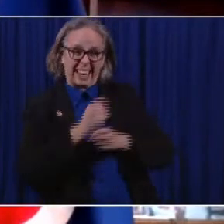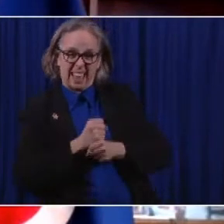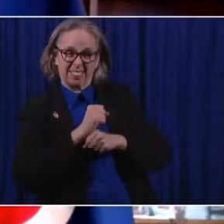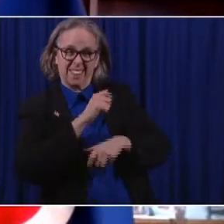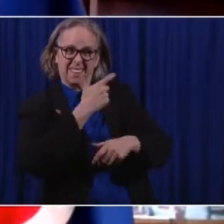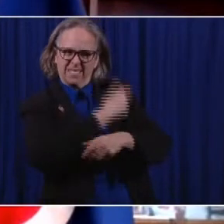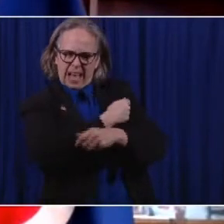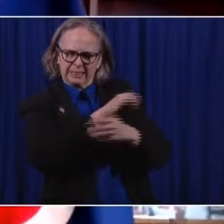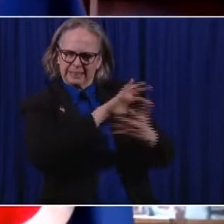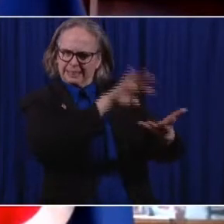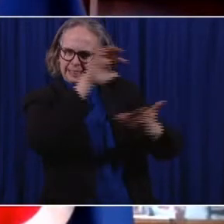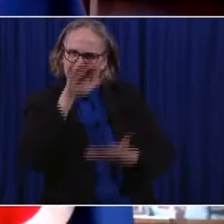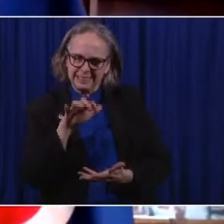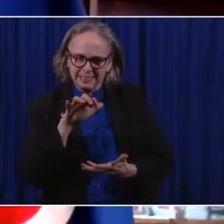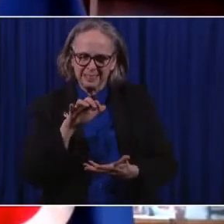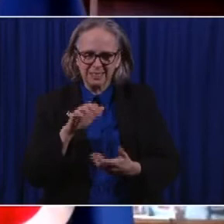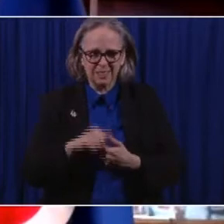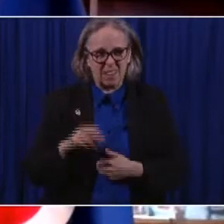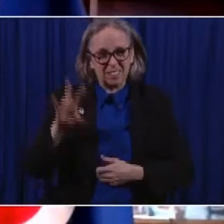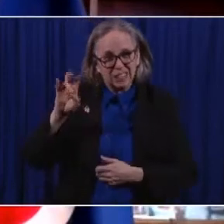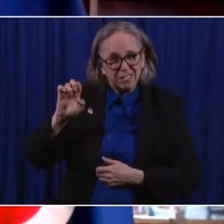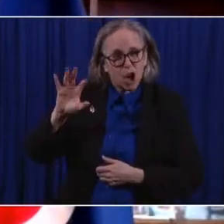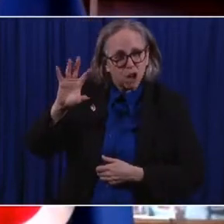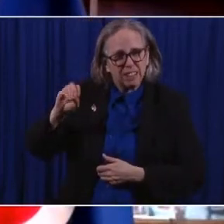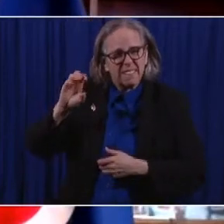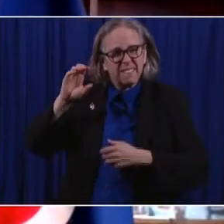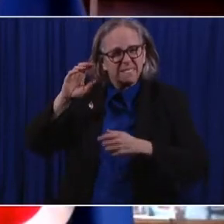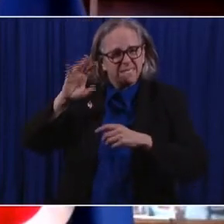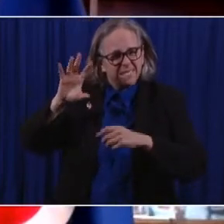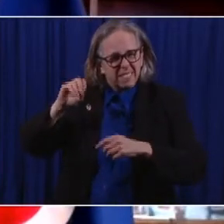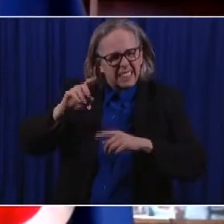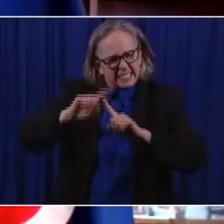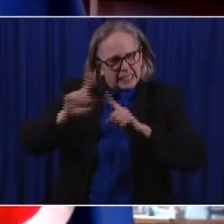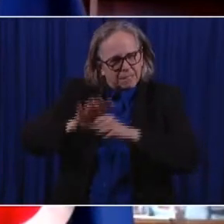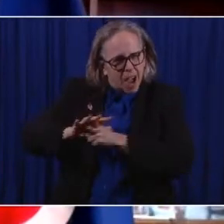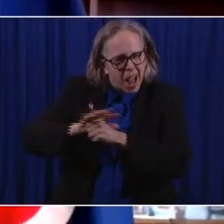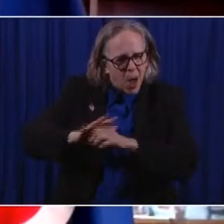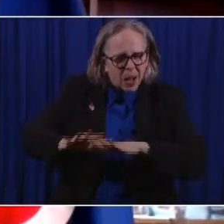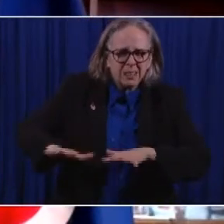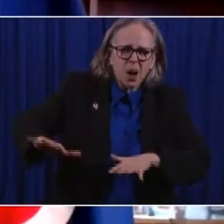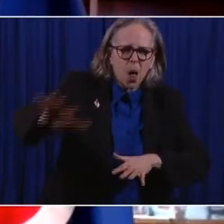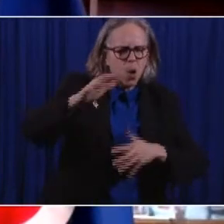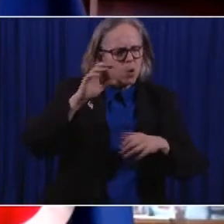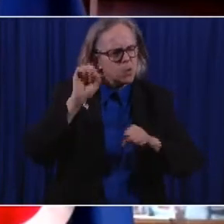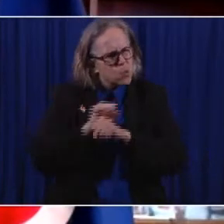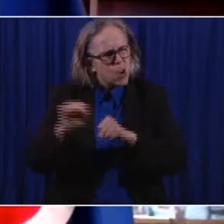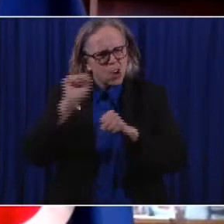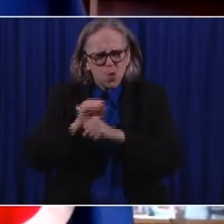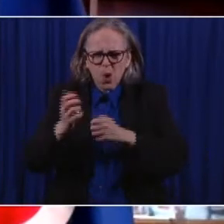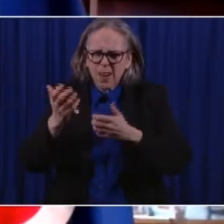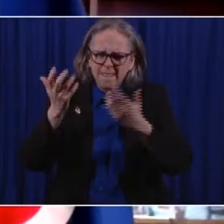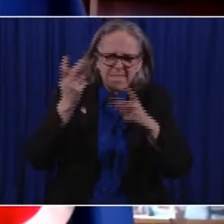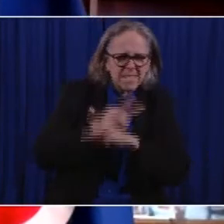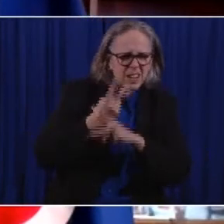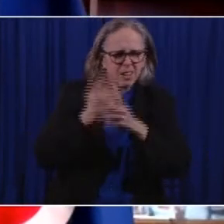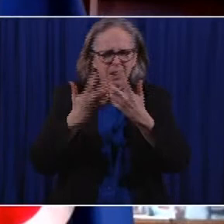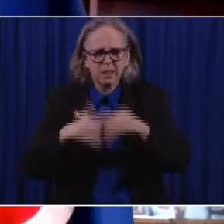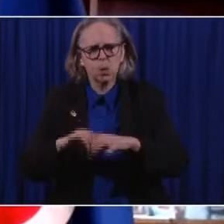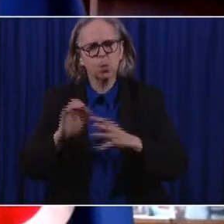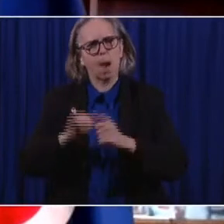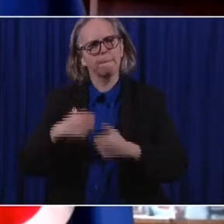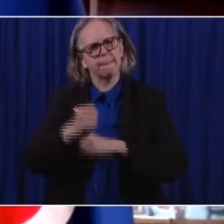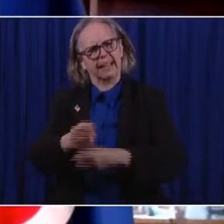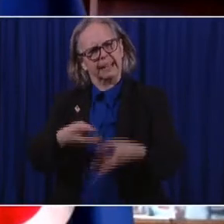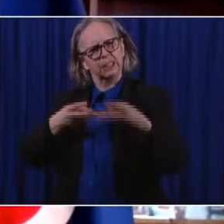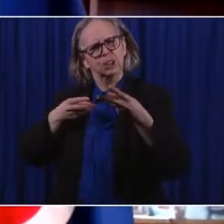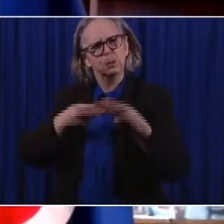we're all learning from that and working to get it right, and then a smooth process for making sure that those vaccines are distributed next week.